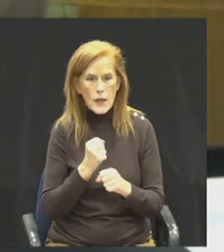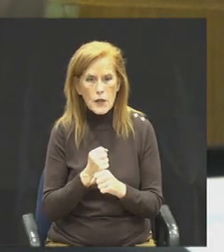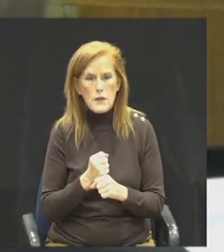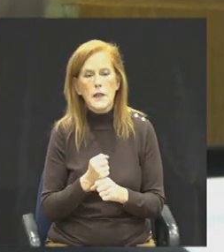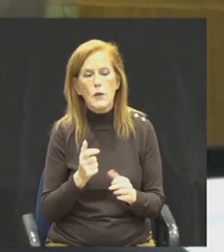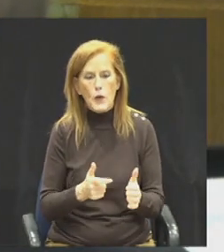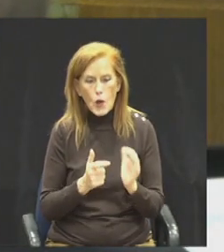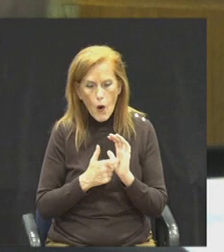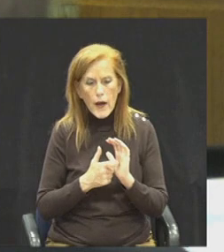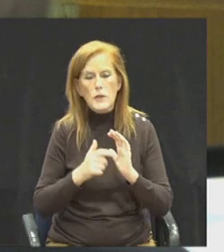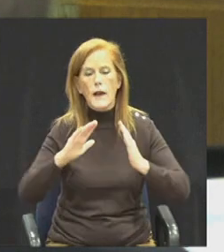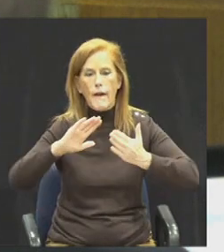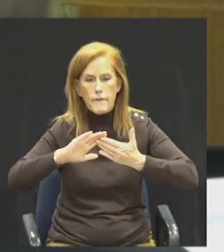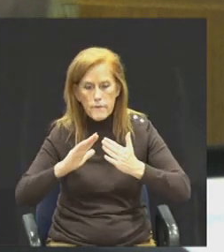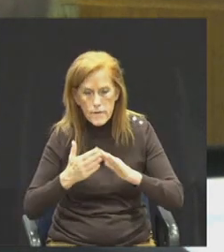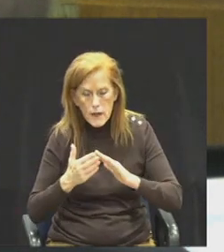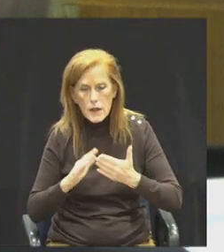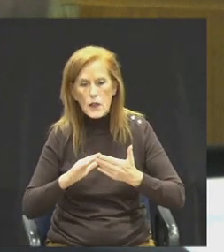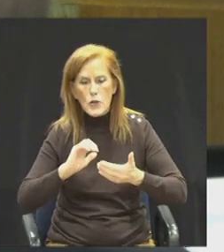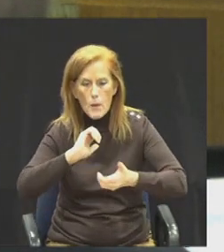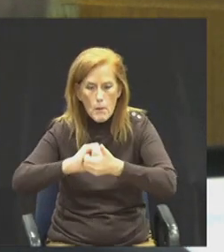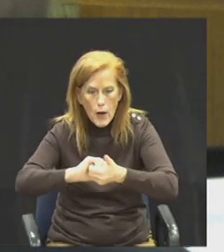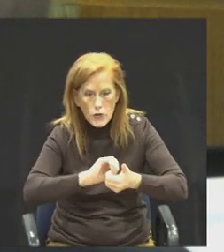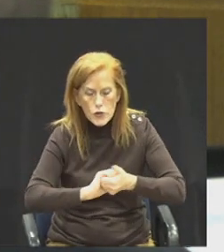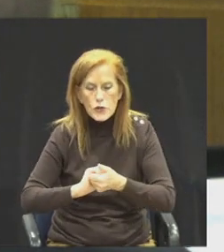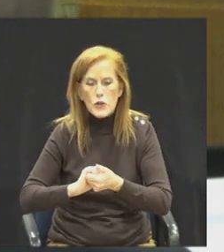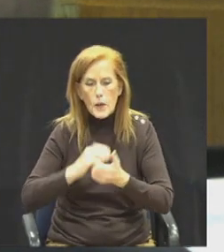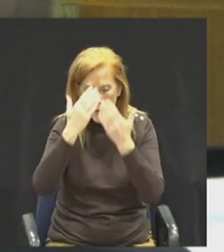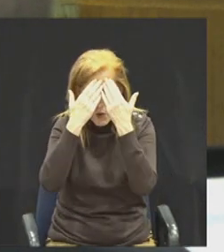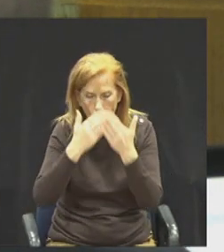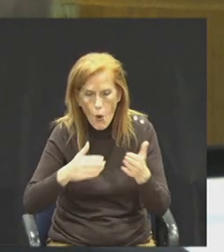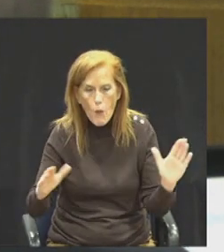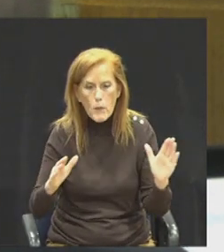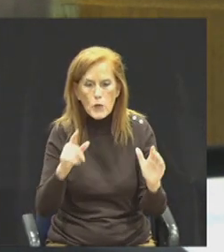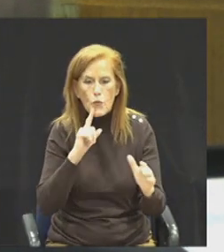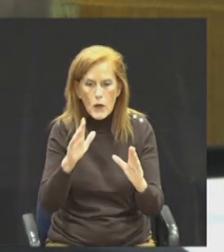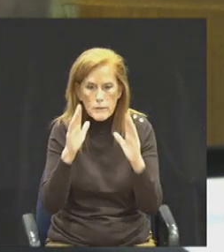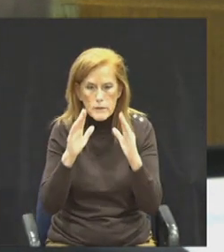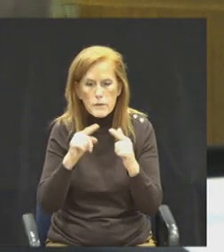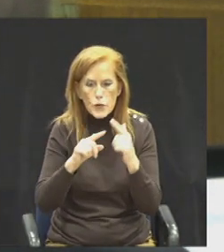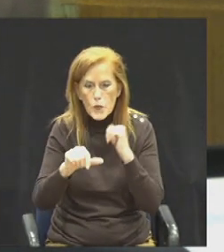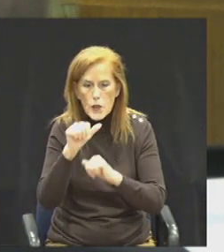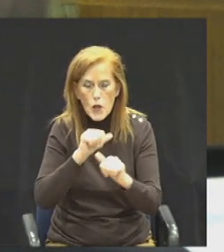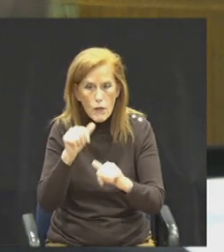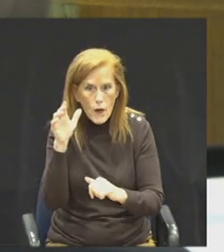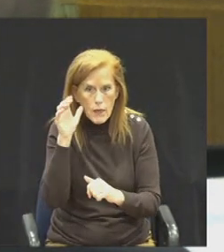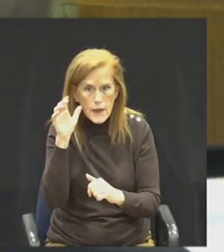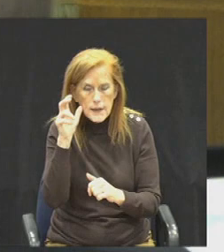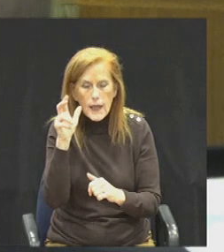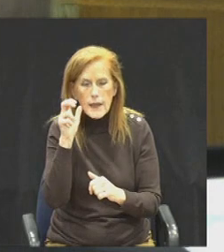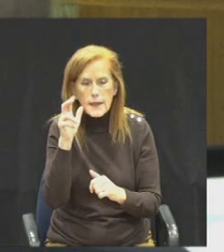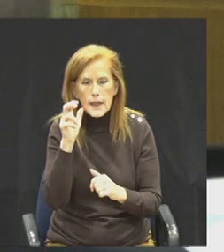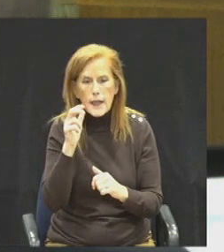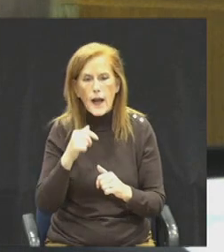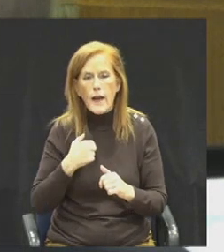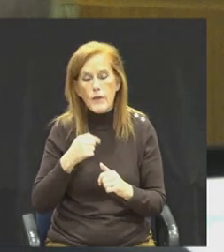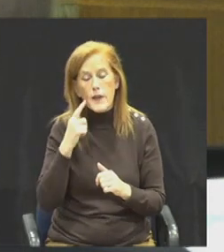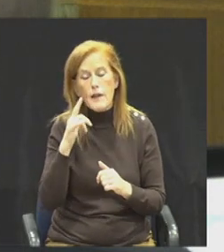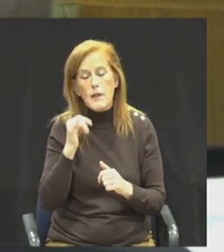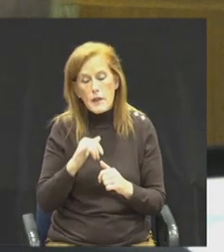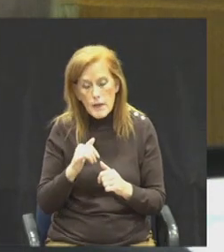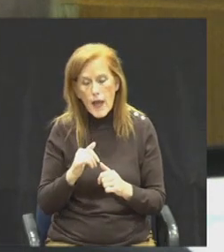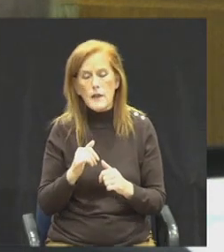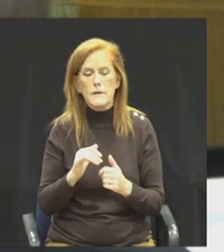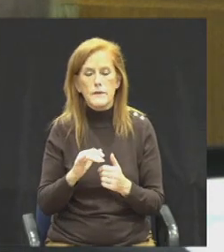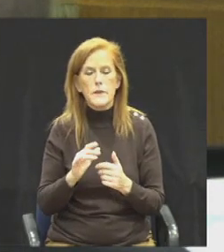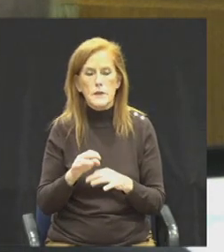partnering and really being opening and listening to one another. I think that's what's going to make a difference. So I